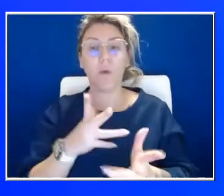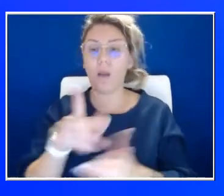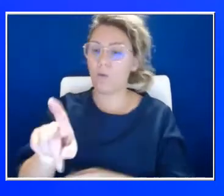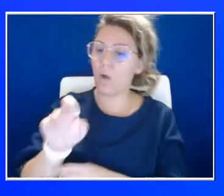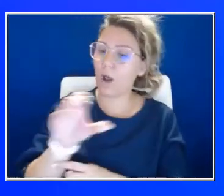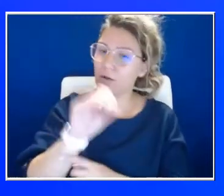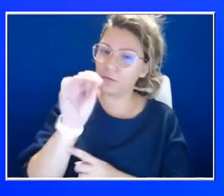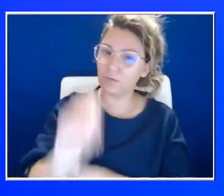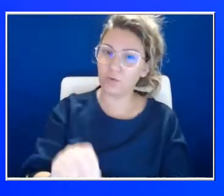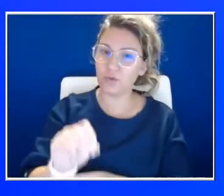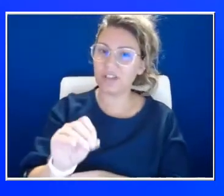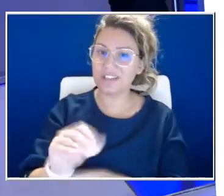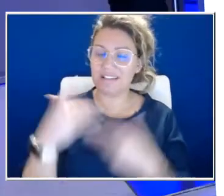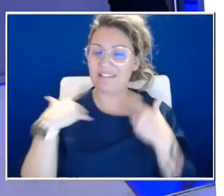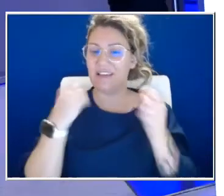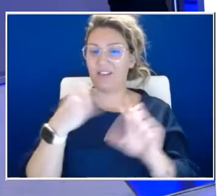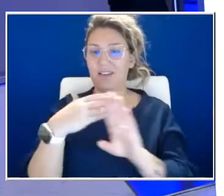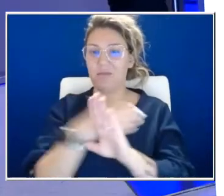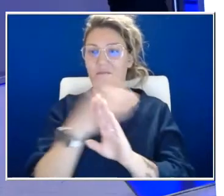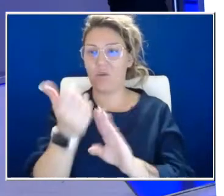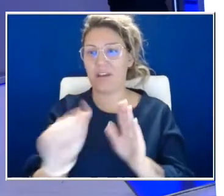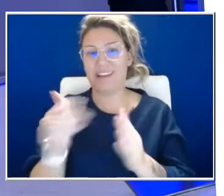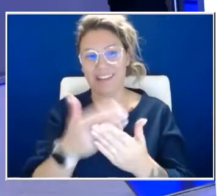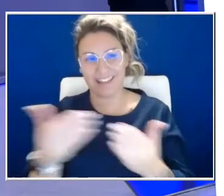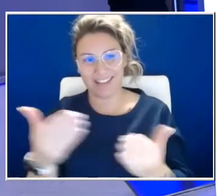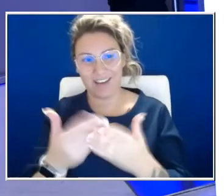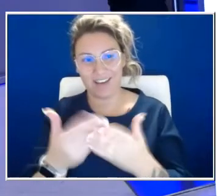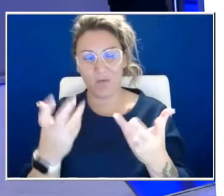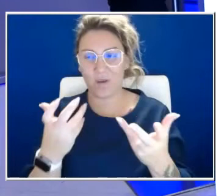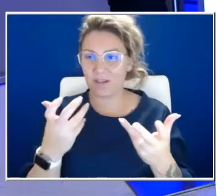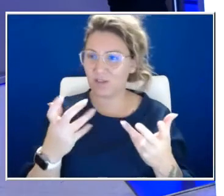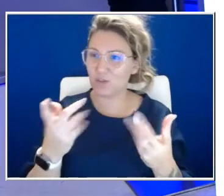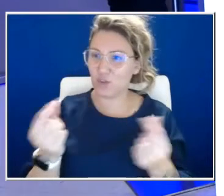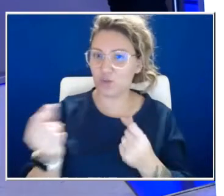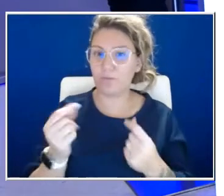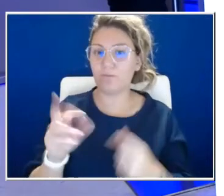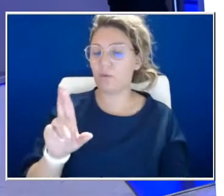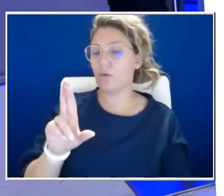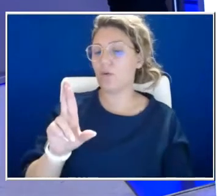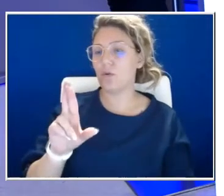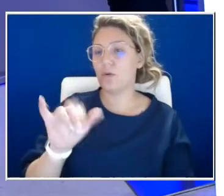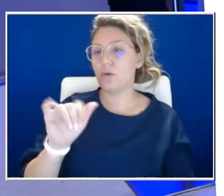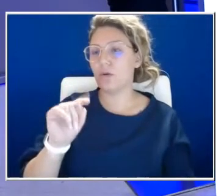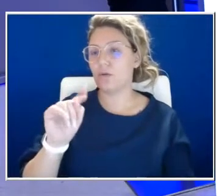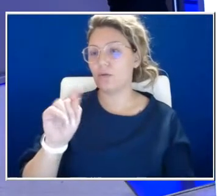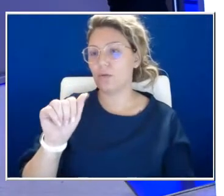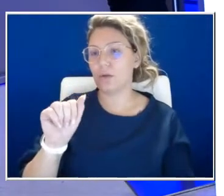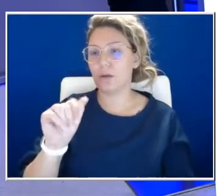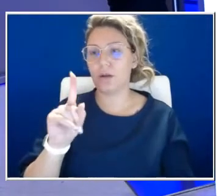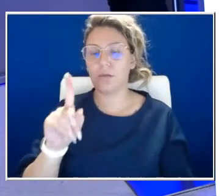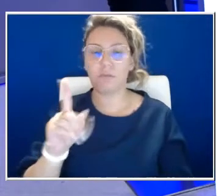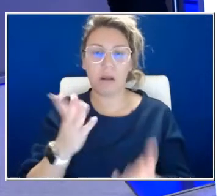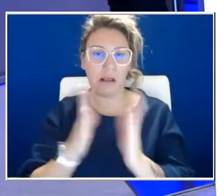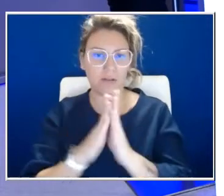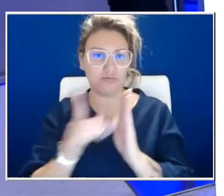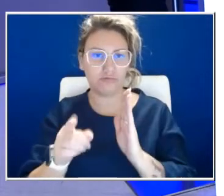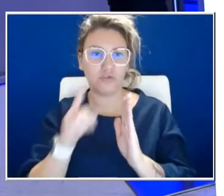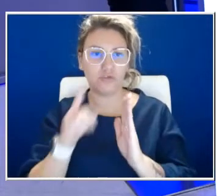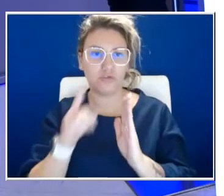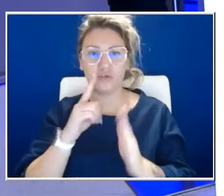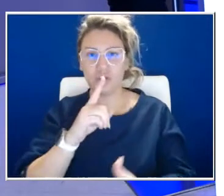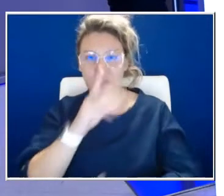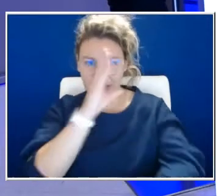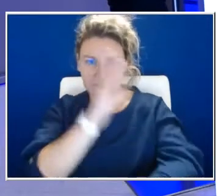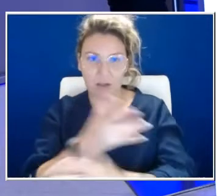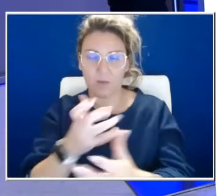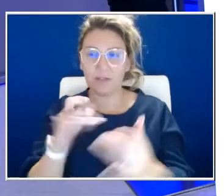to anything that they want to do. Rita has a concern, and I'm going to jump right in there with her. She said her son wants to play tackle football. He's